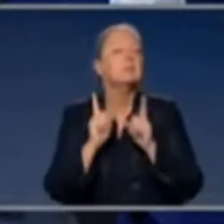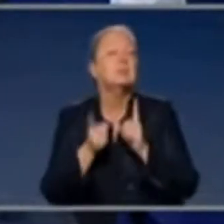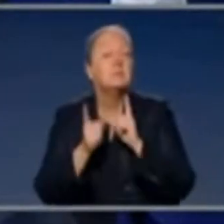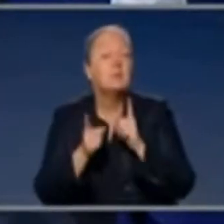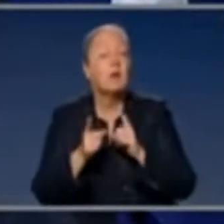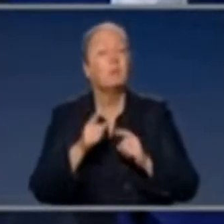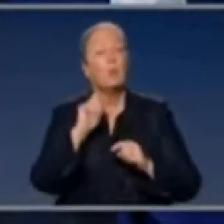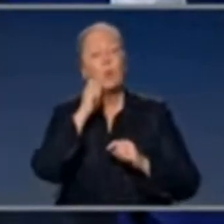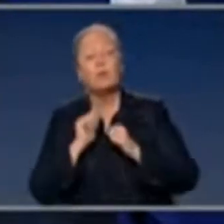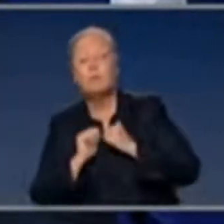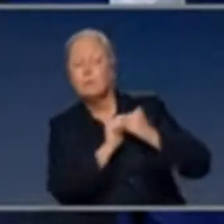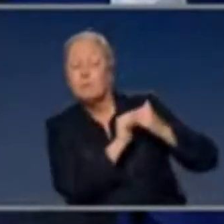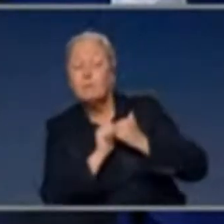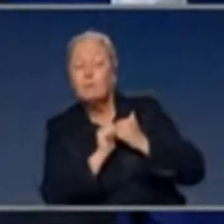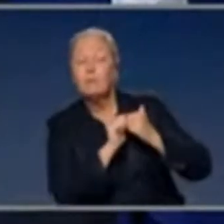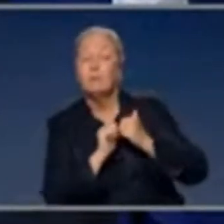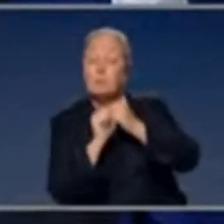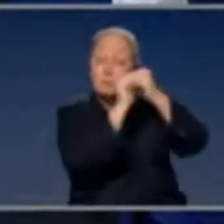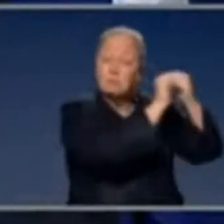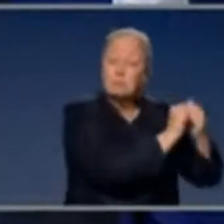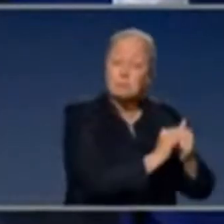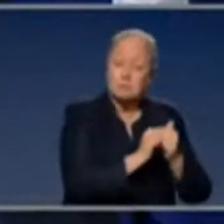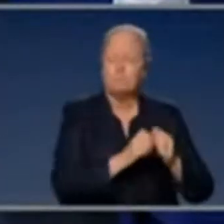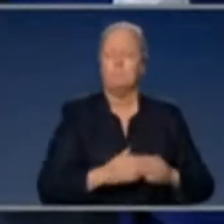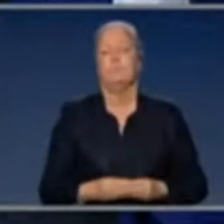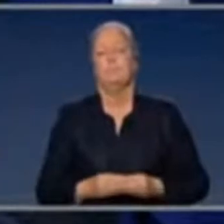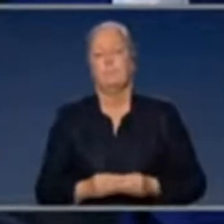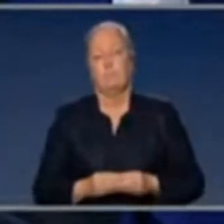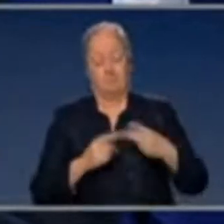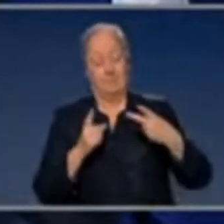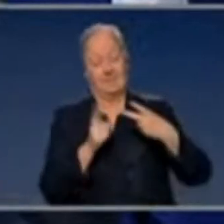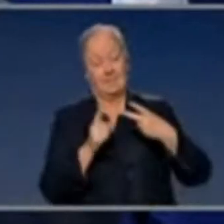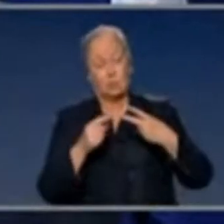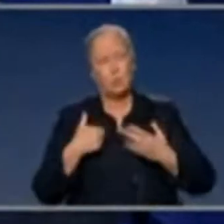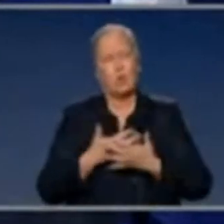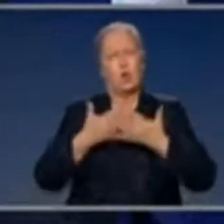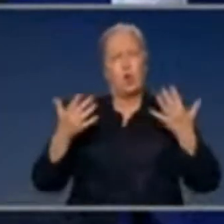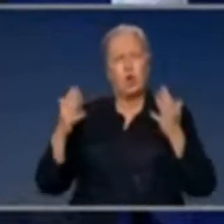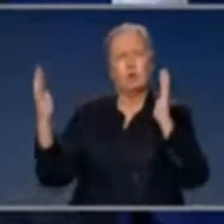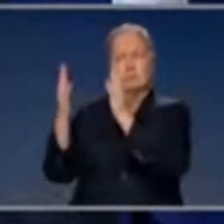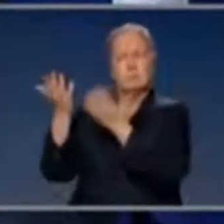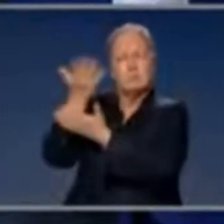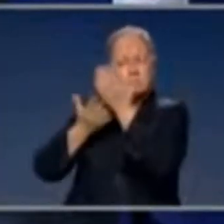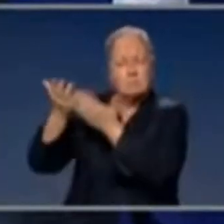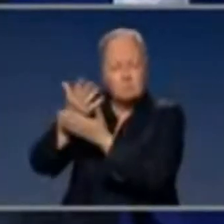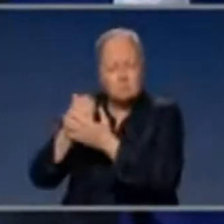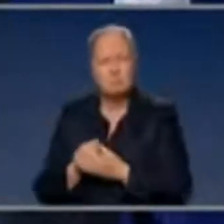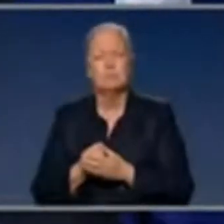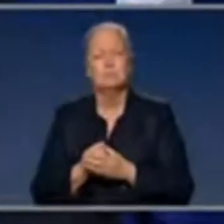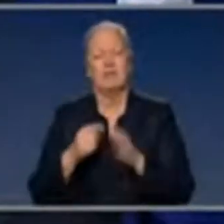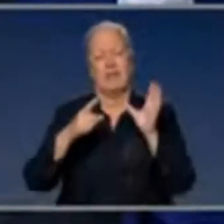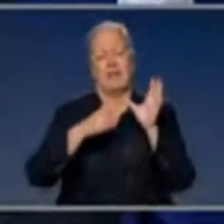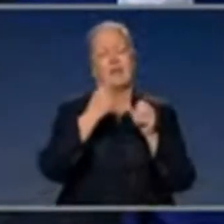to give confidence to the economy. Now, the second area that we spent quite a bit of time on today was aged care, and the work that